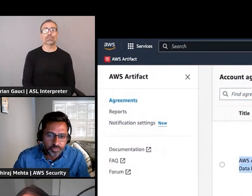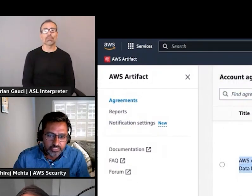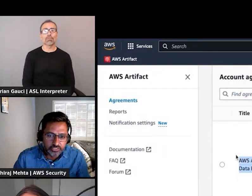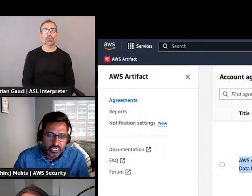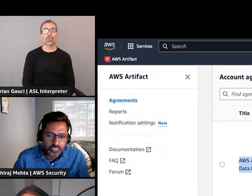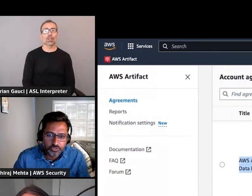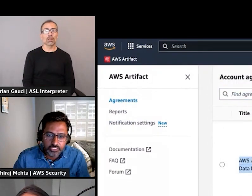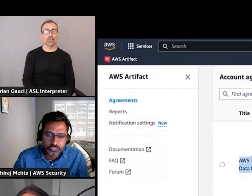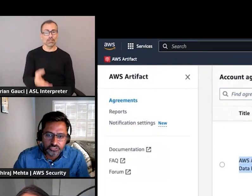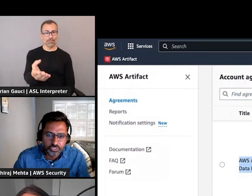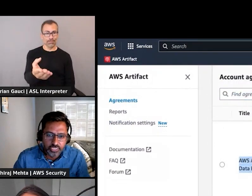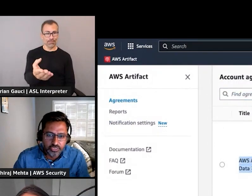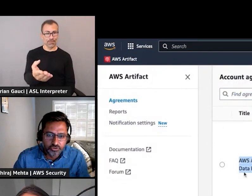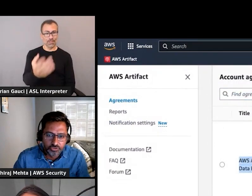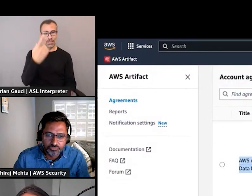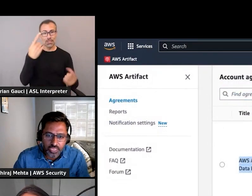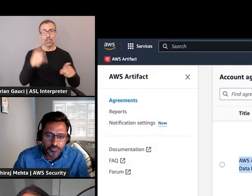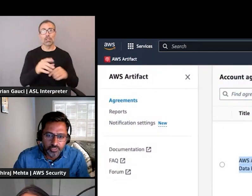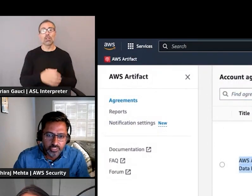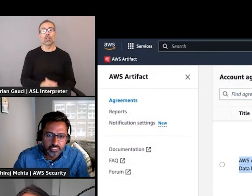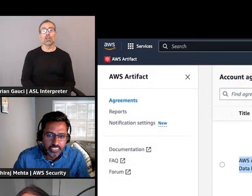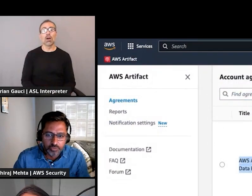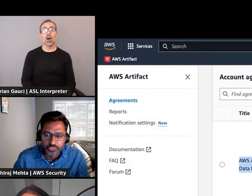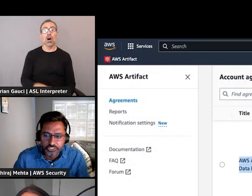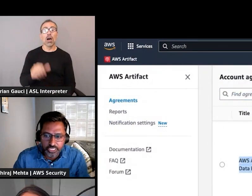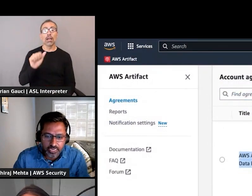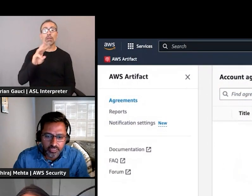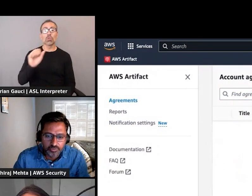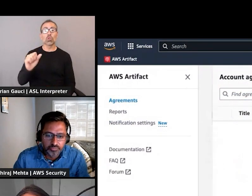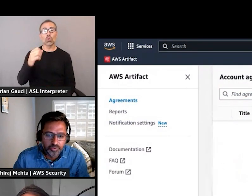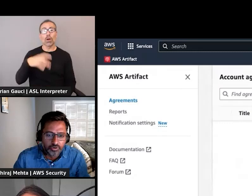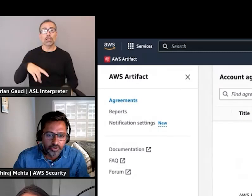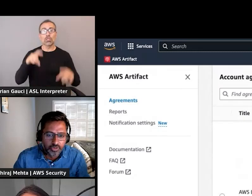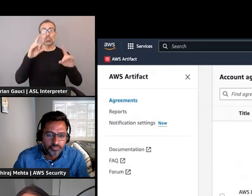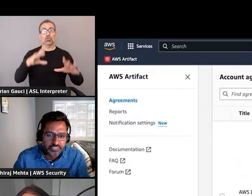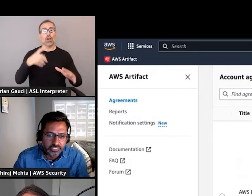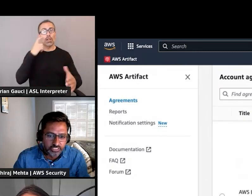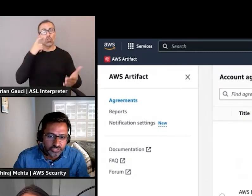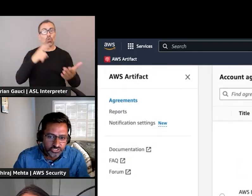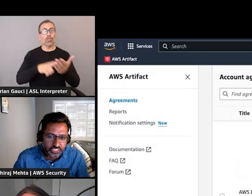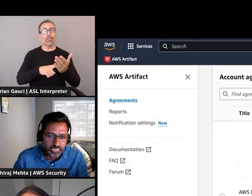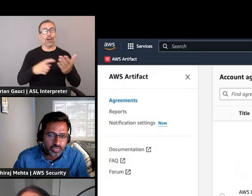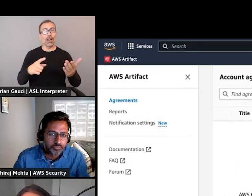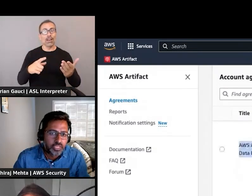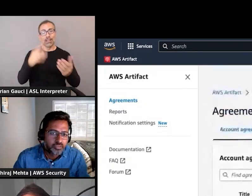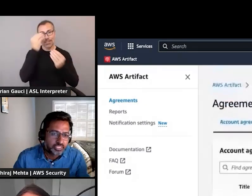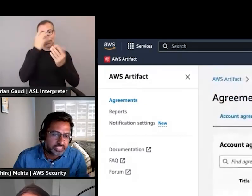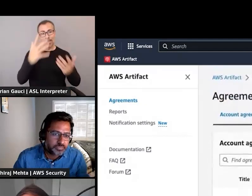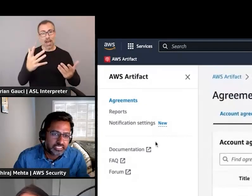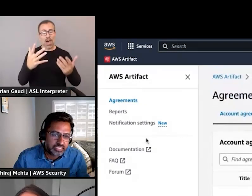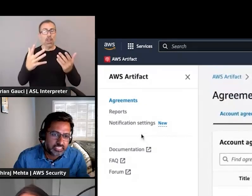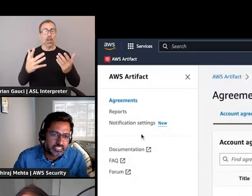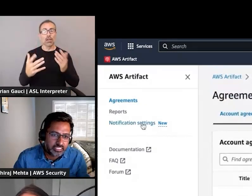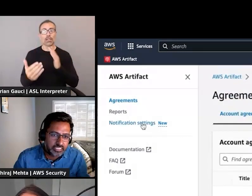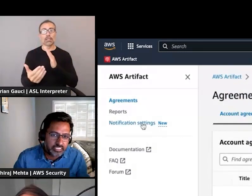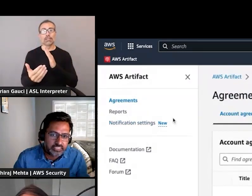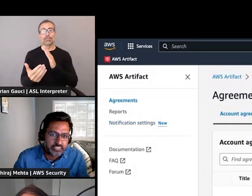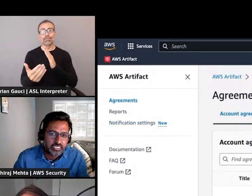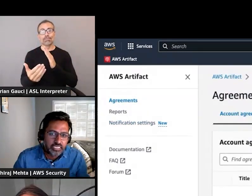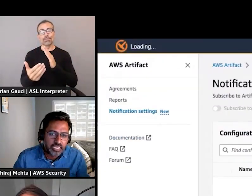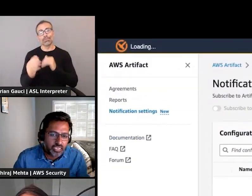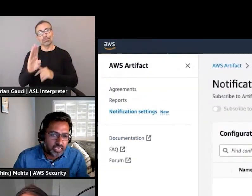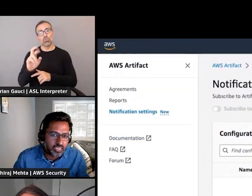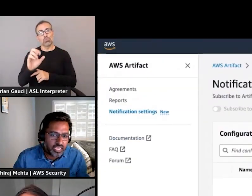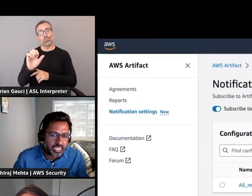an agreement. So AWS Australian Notifiable Data Breach Addendum or Okay. Business Associate Addendum. This basically